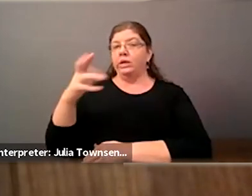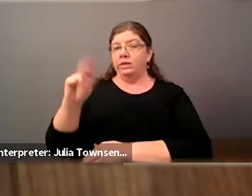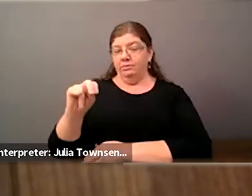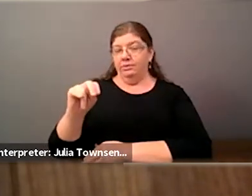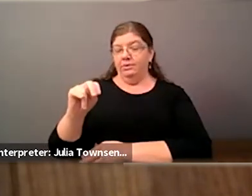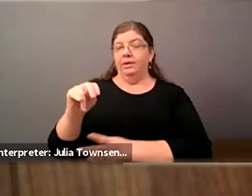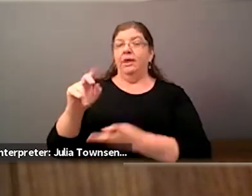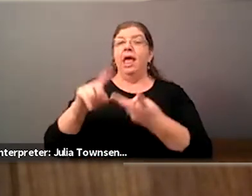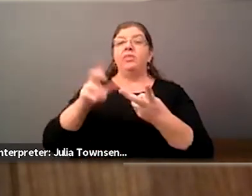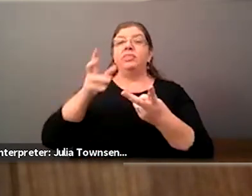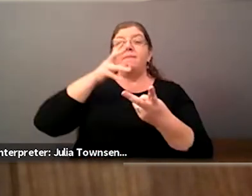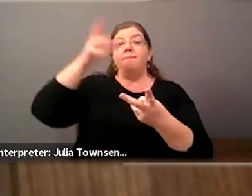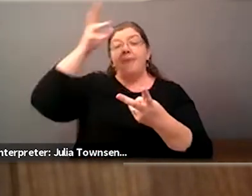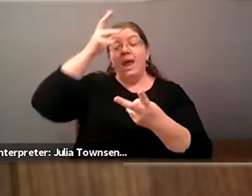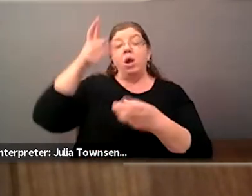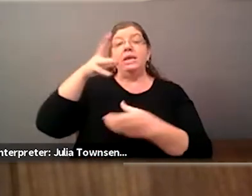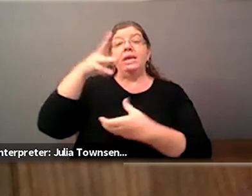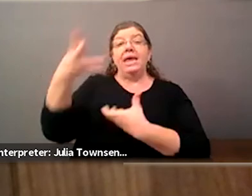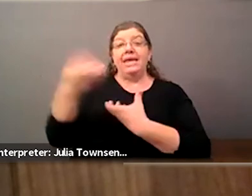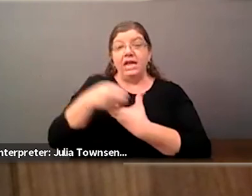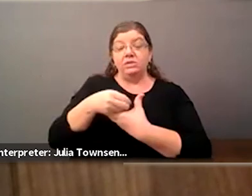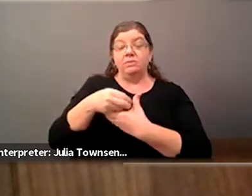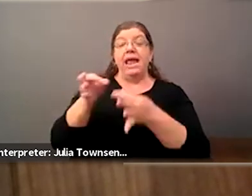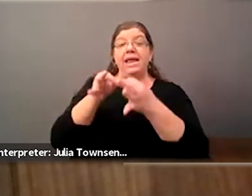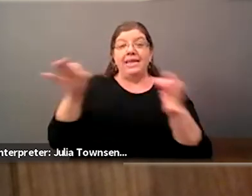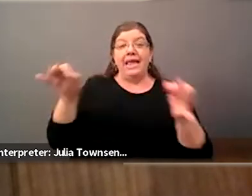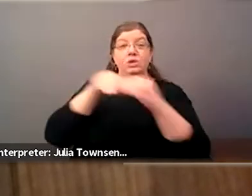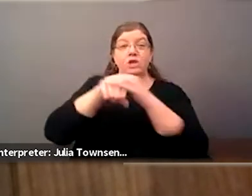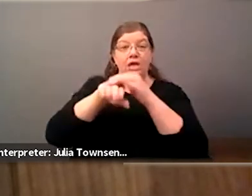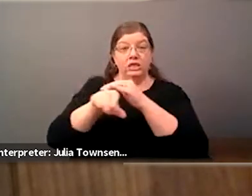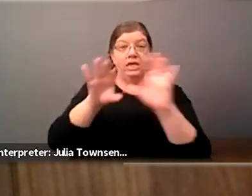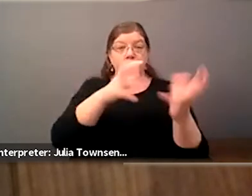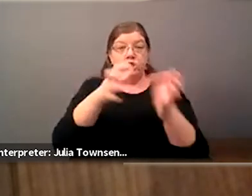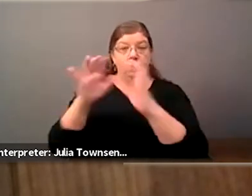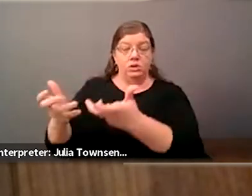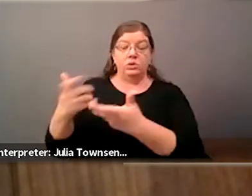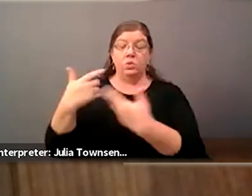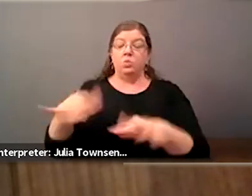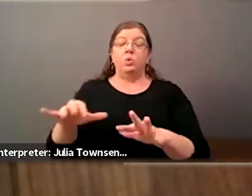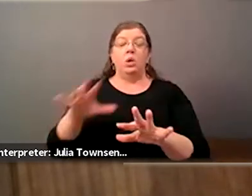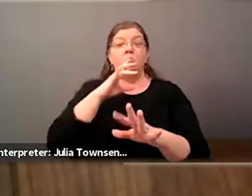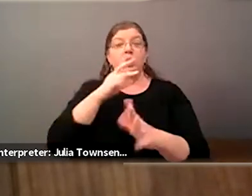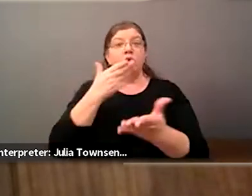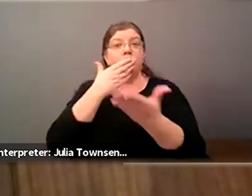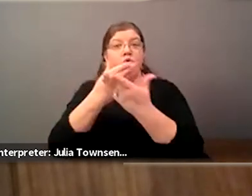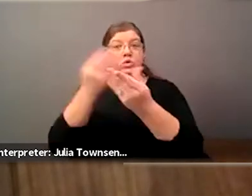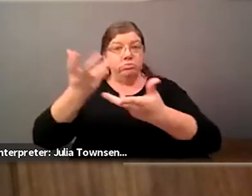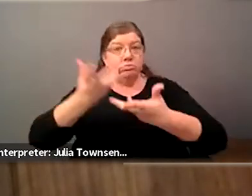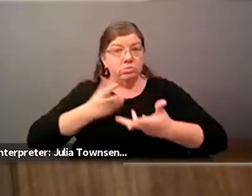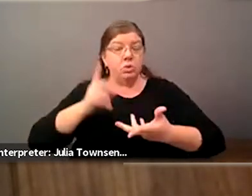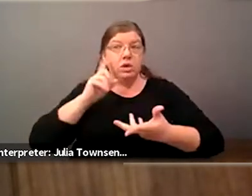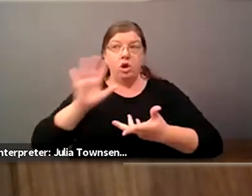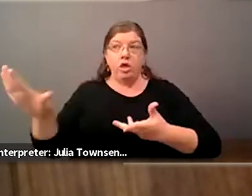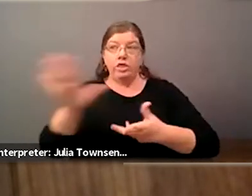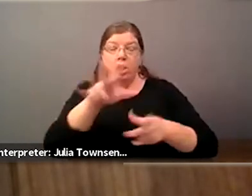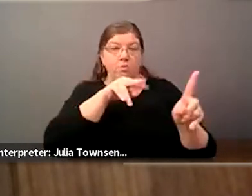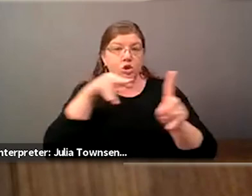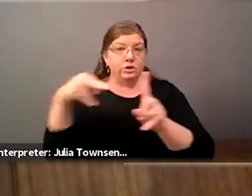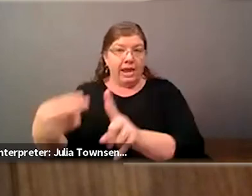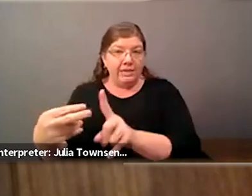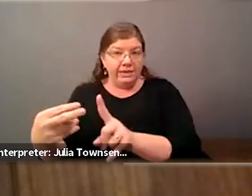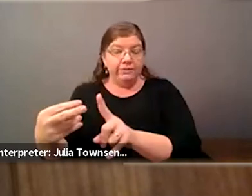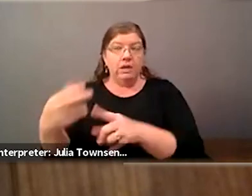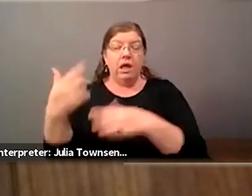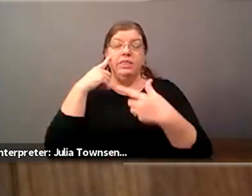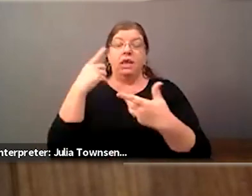engagement and language access units it was just it was very valuable data to really hear their perspectives and i think an